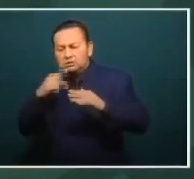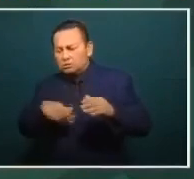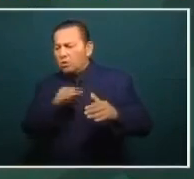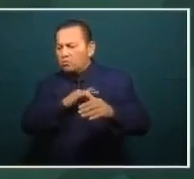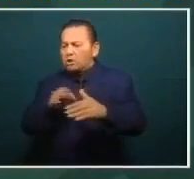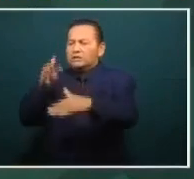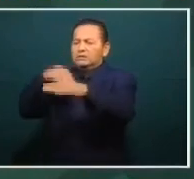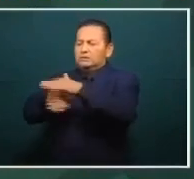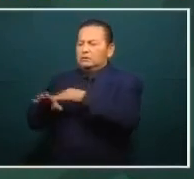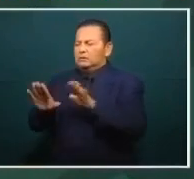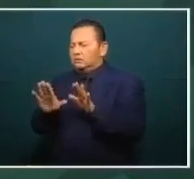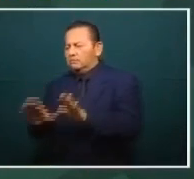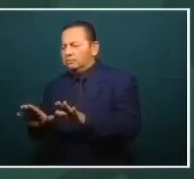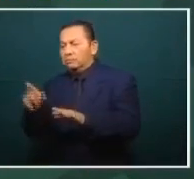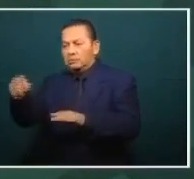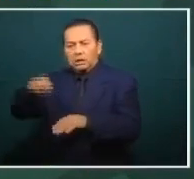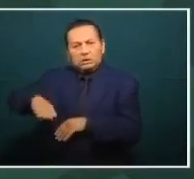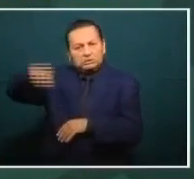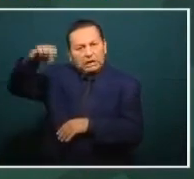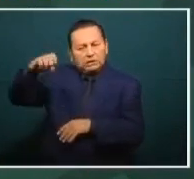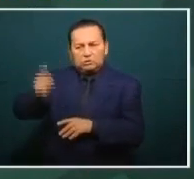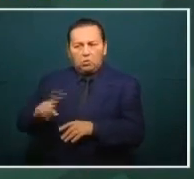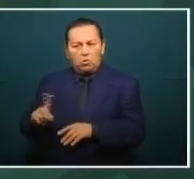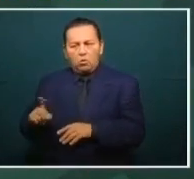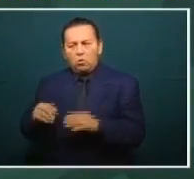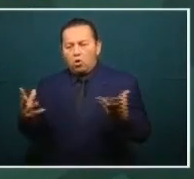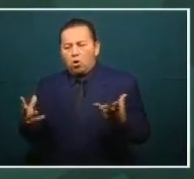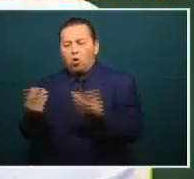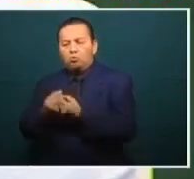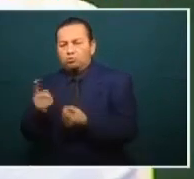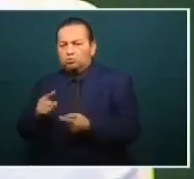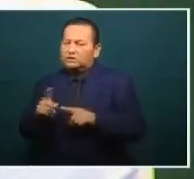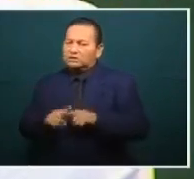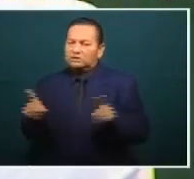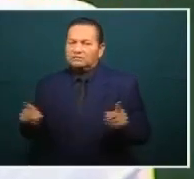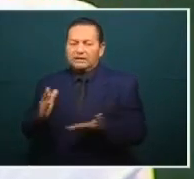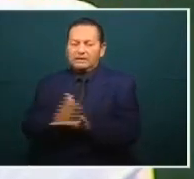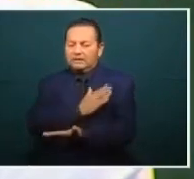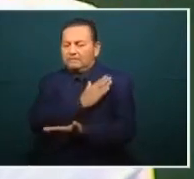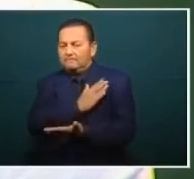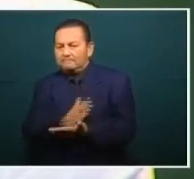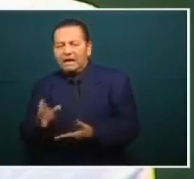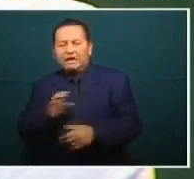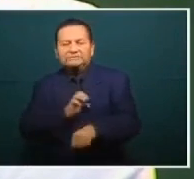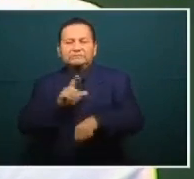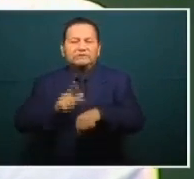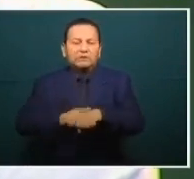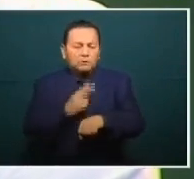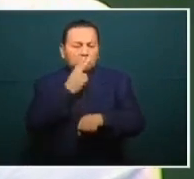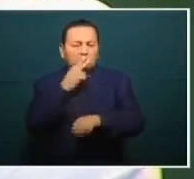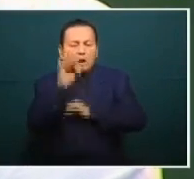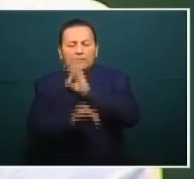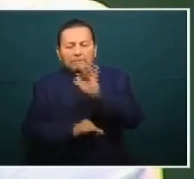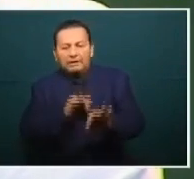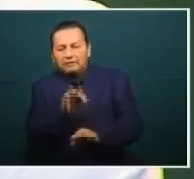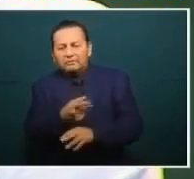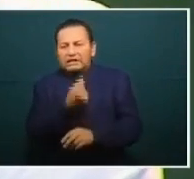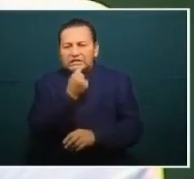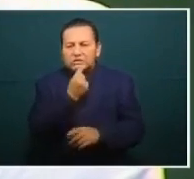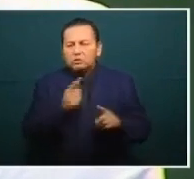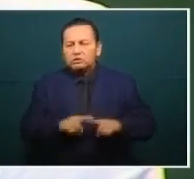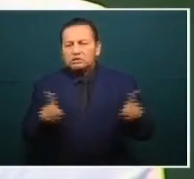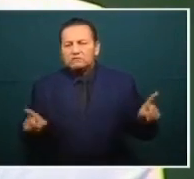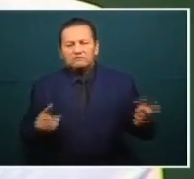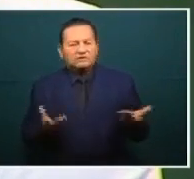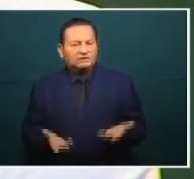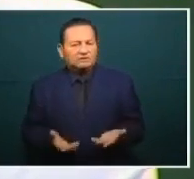donde están los mayores, se les can't tiene hold que them dar in the un trato holding cells where the especial. where the adults are. Sí, You have